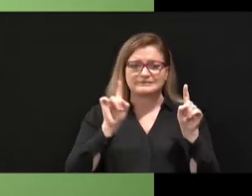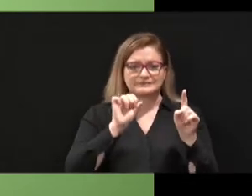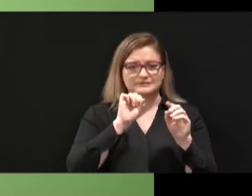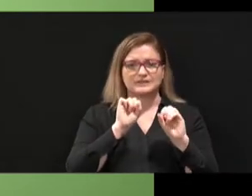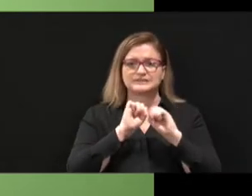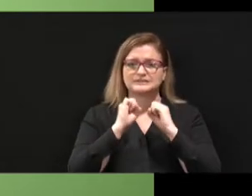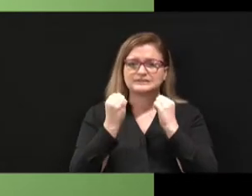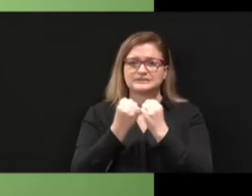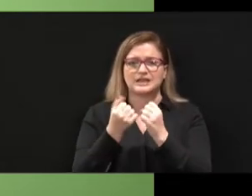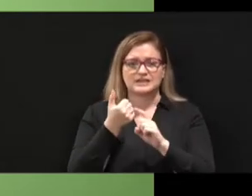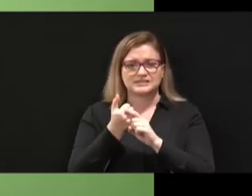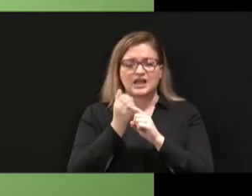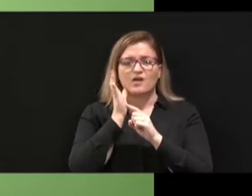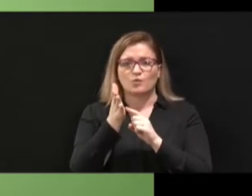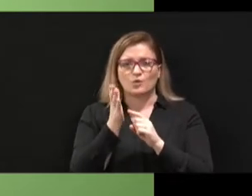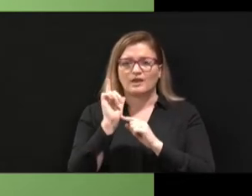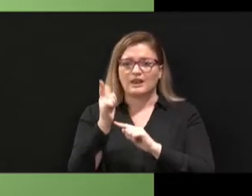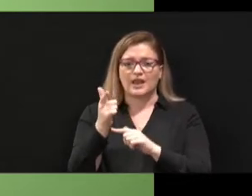much better it would be.